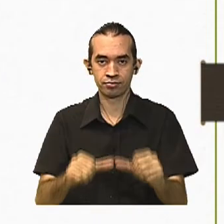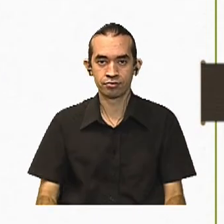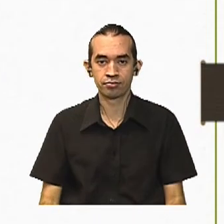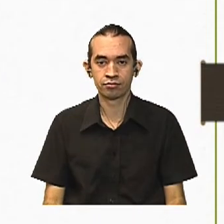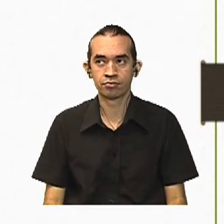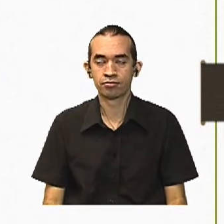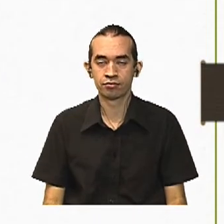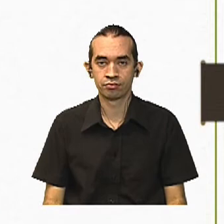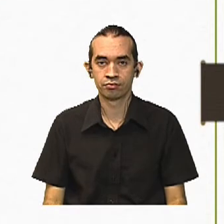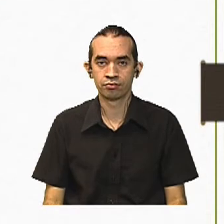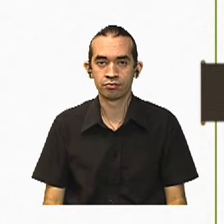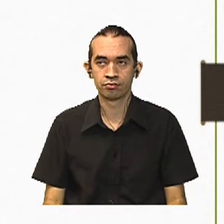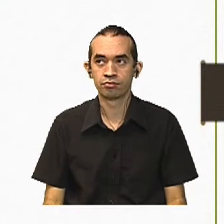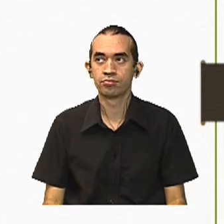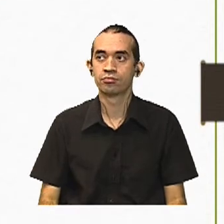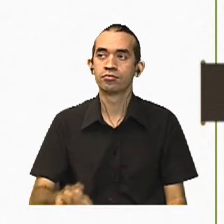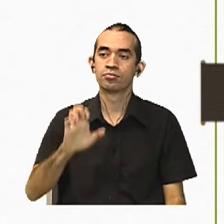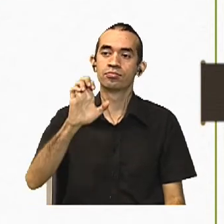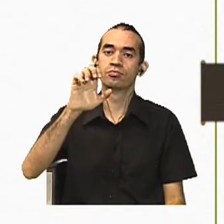Funded by the